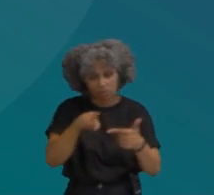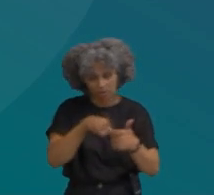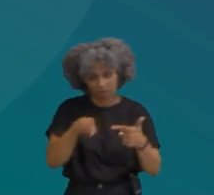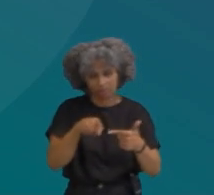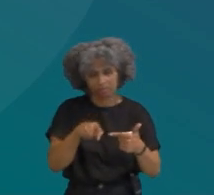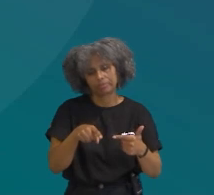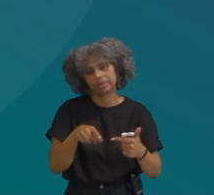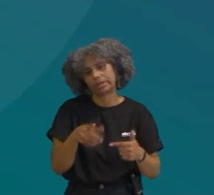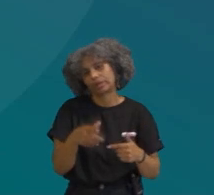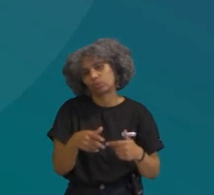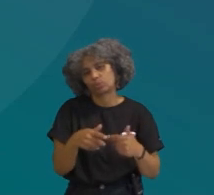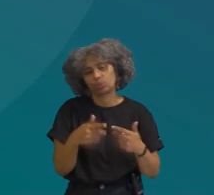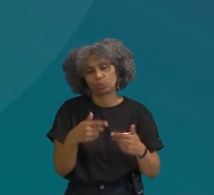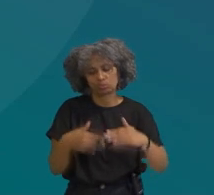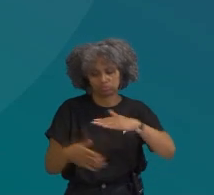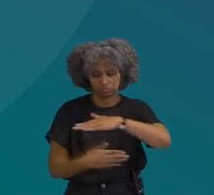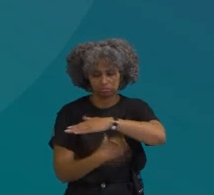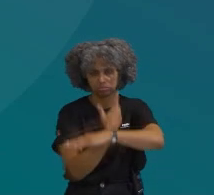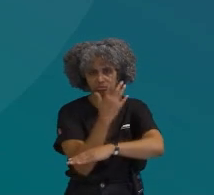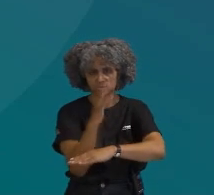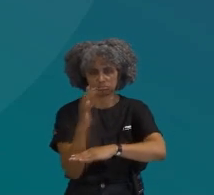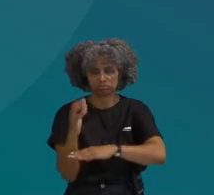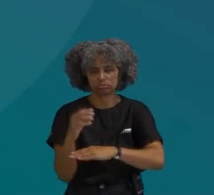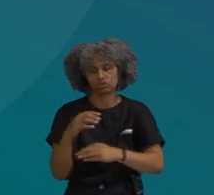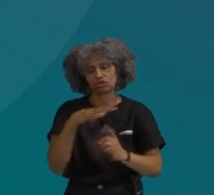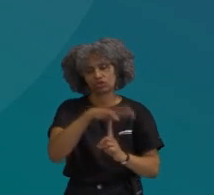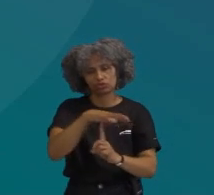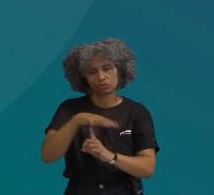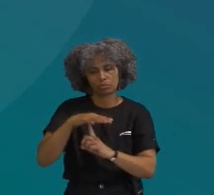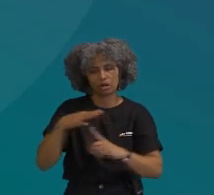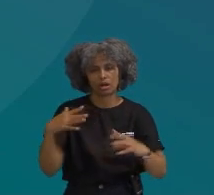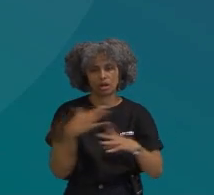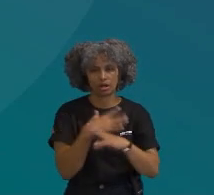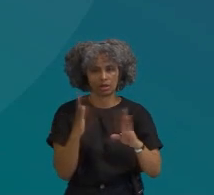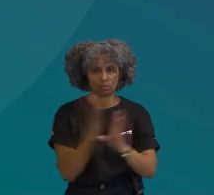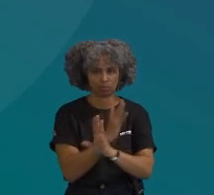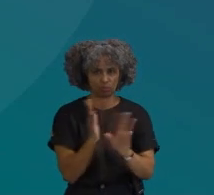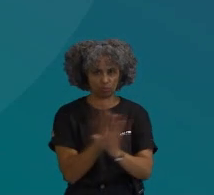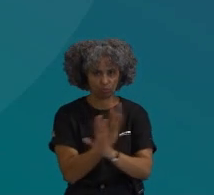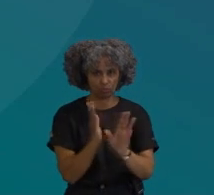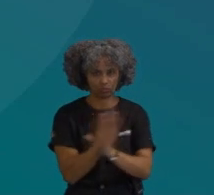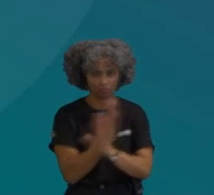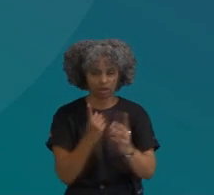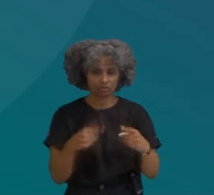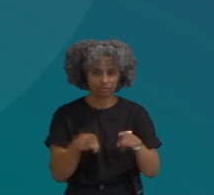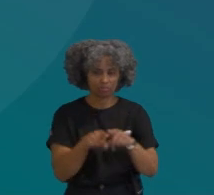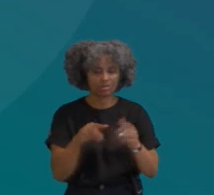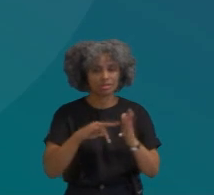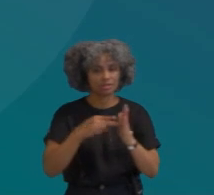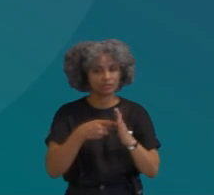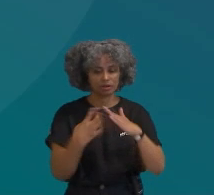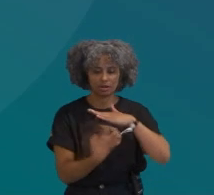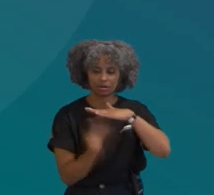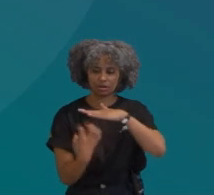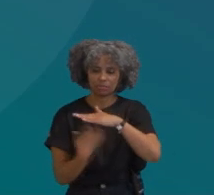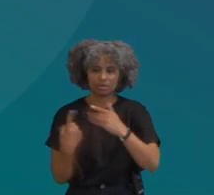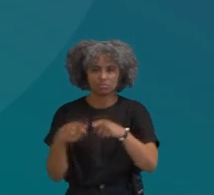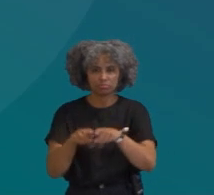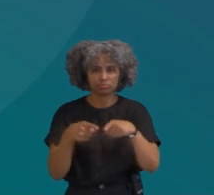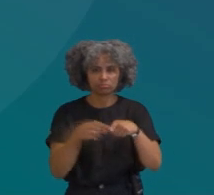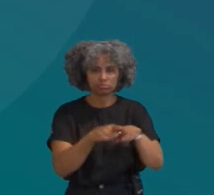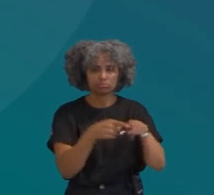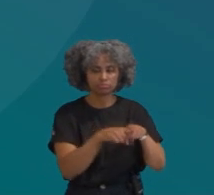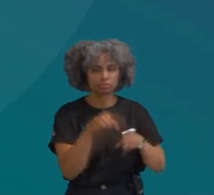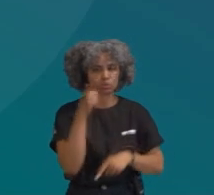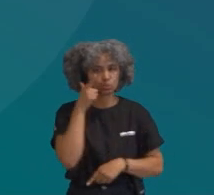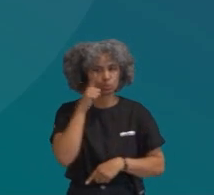for companies to share their resources with local communities to create a win-win partnership between